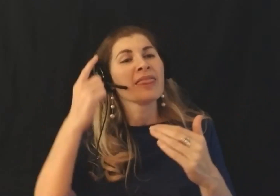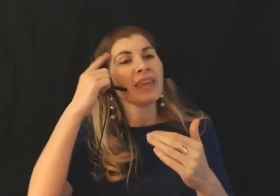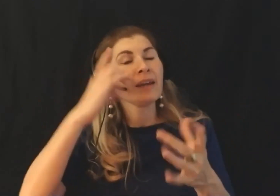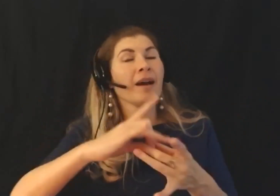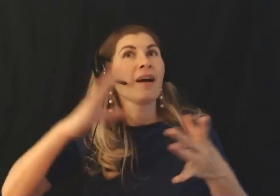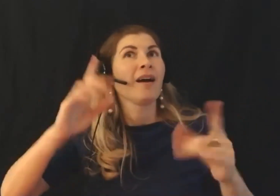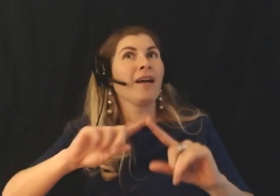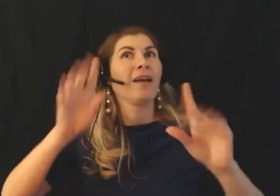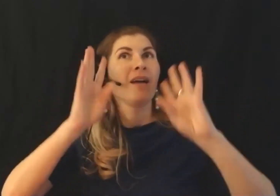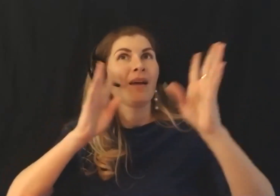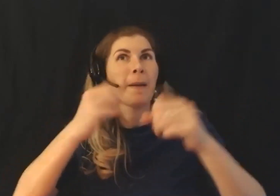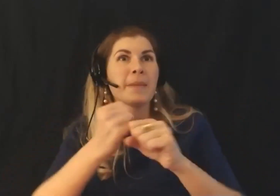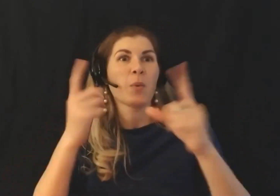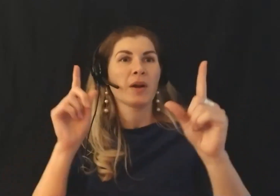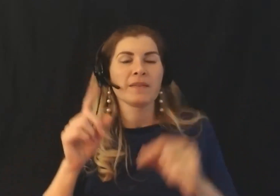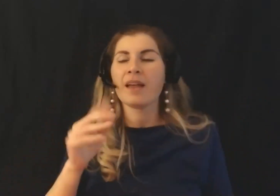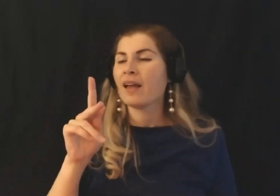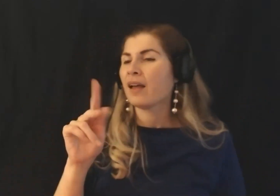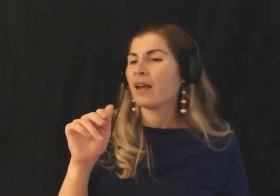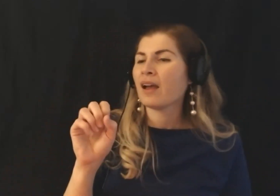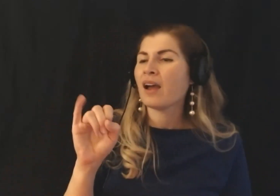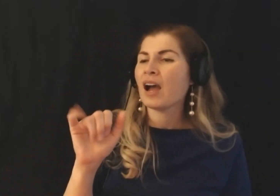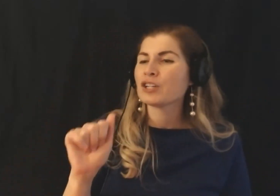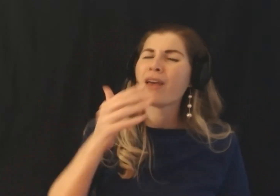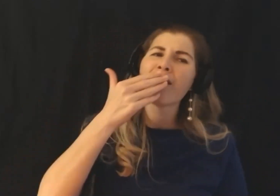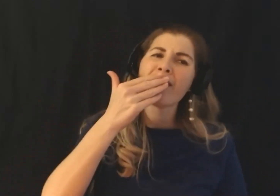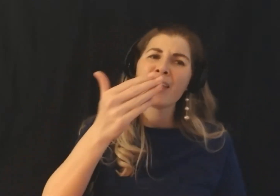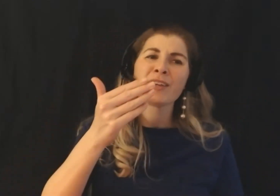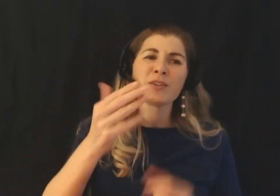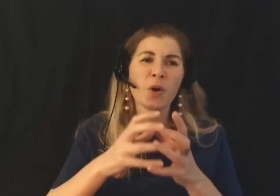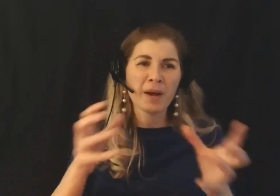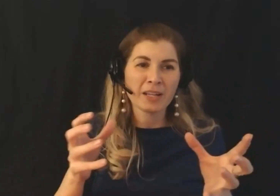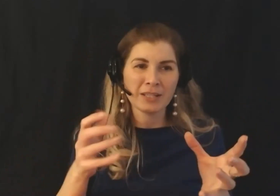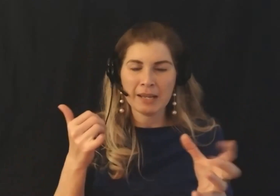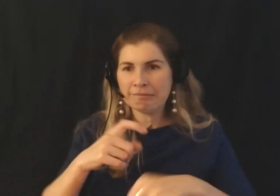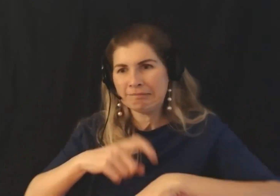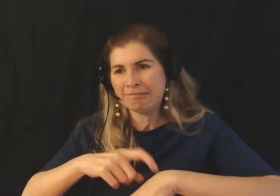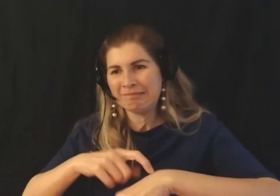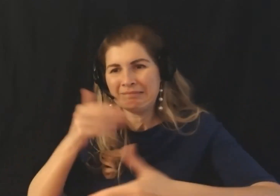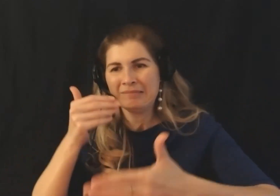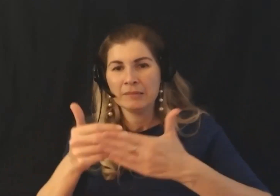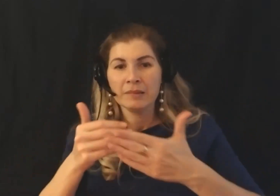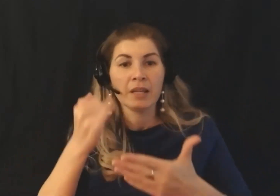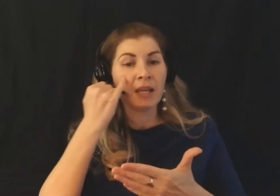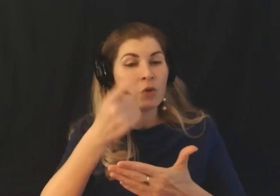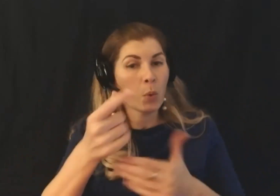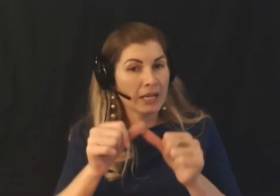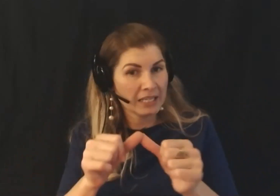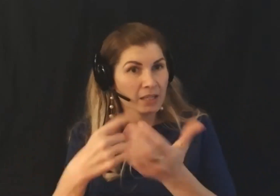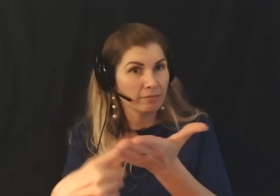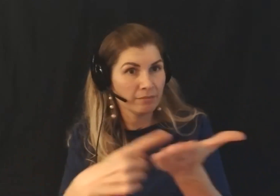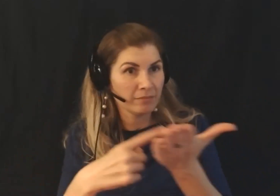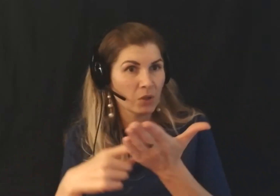work. Kasia, thank you so much. We're just about at time, but if people want to continue this conversation on